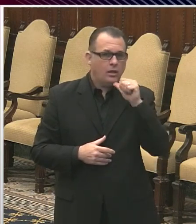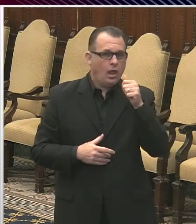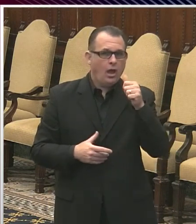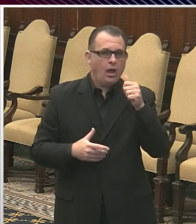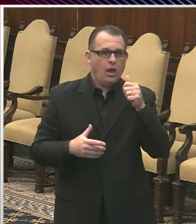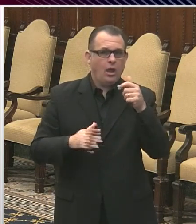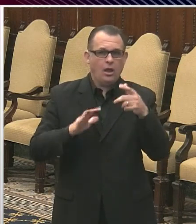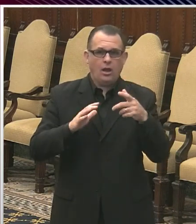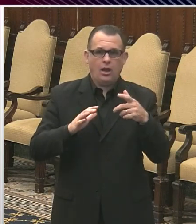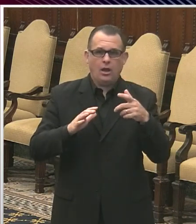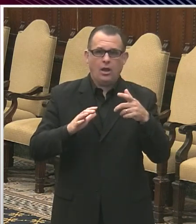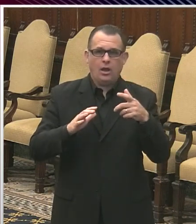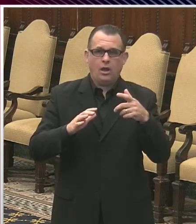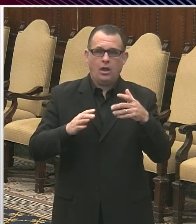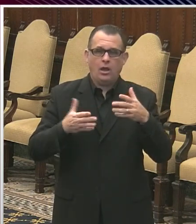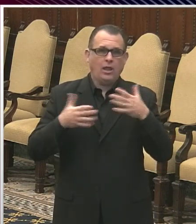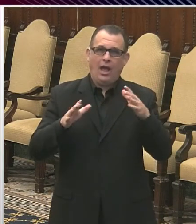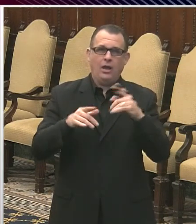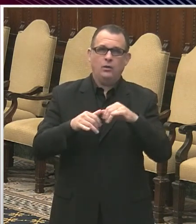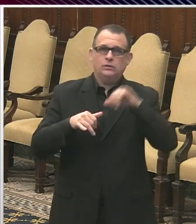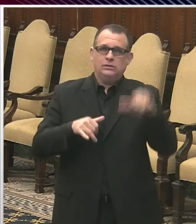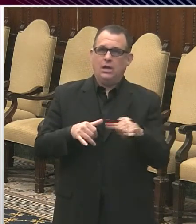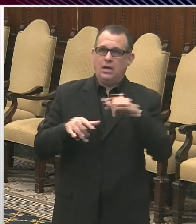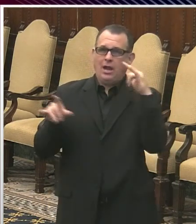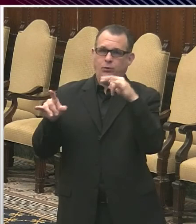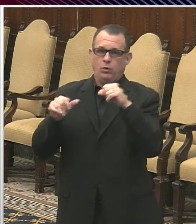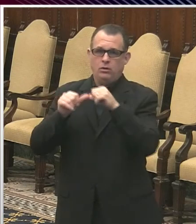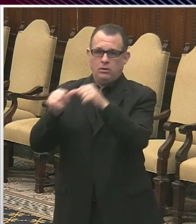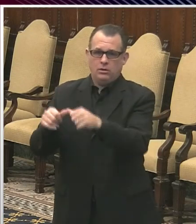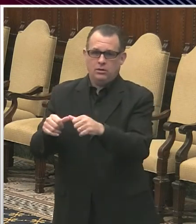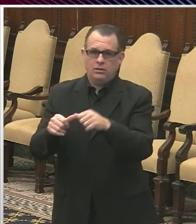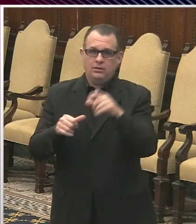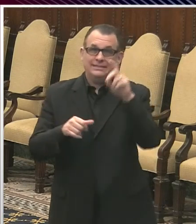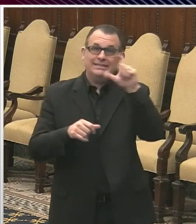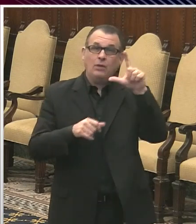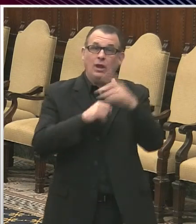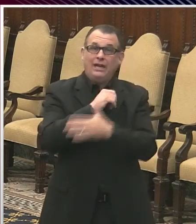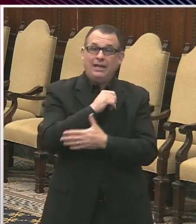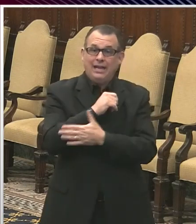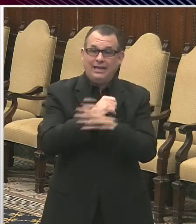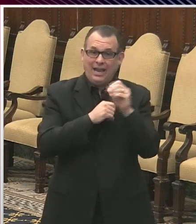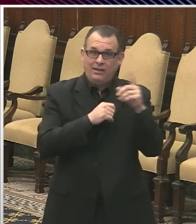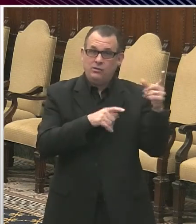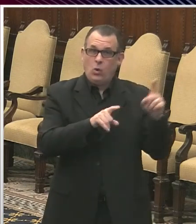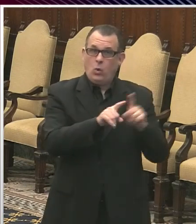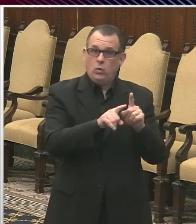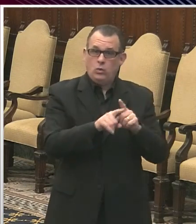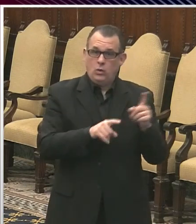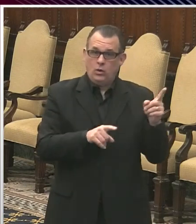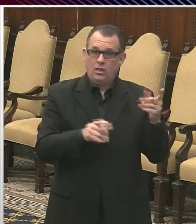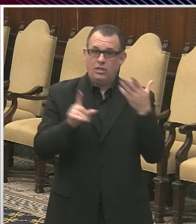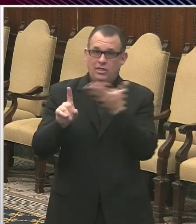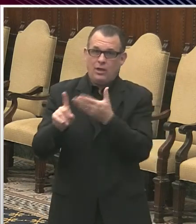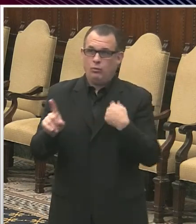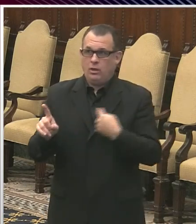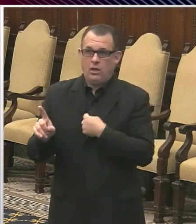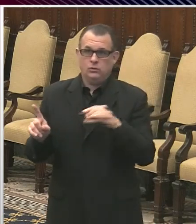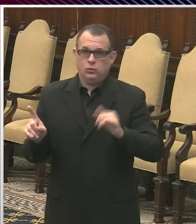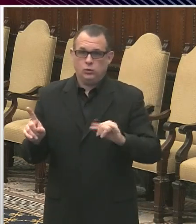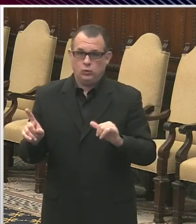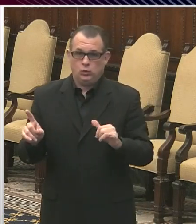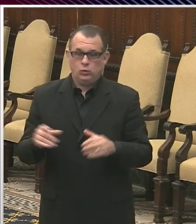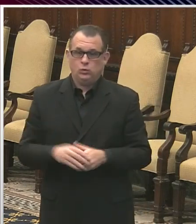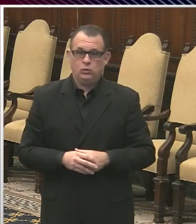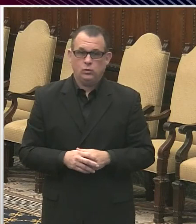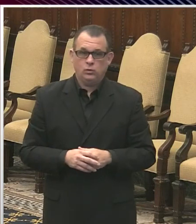airport, and so we do. Delaware County will also be at the site as well, and so some may choose